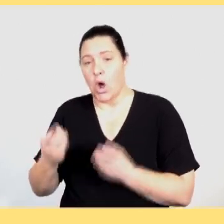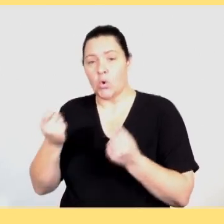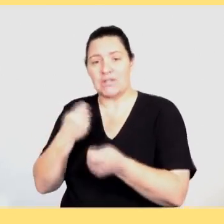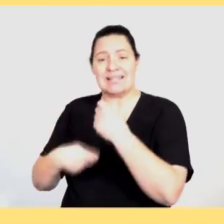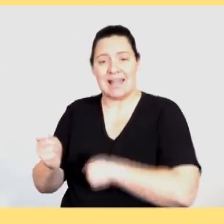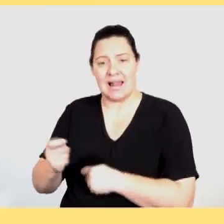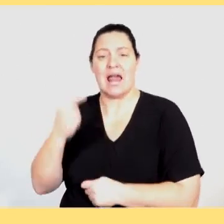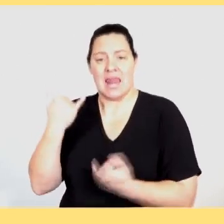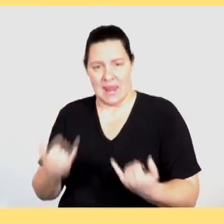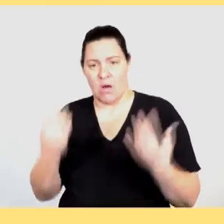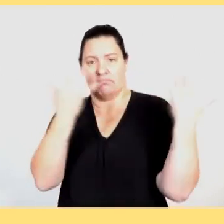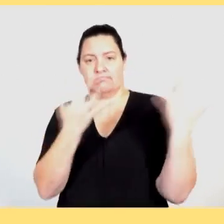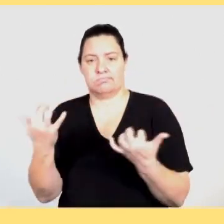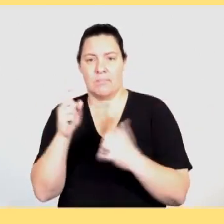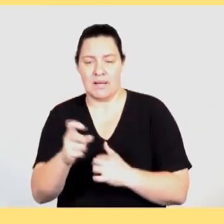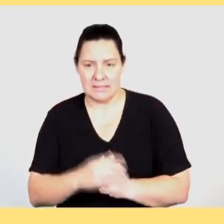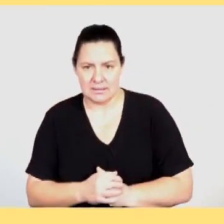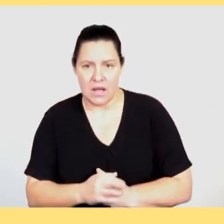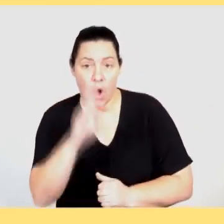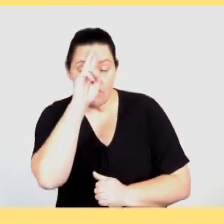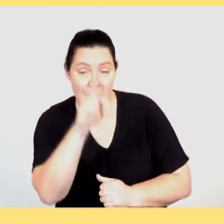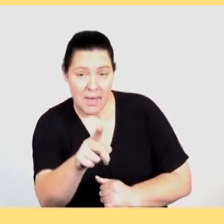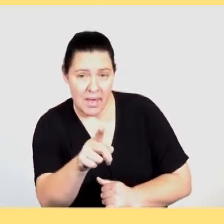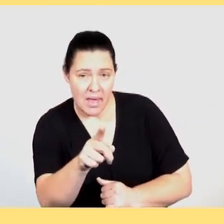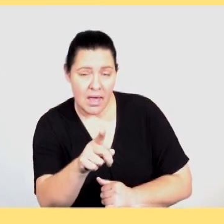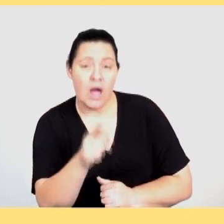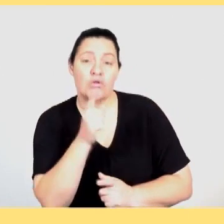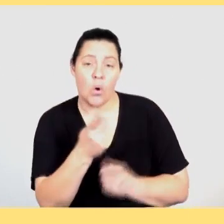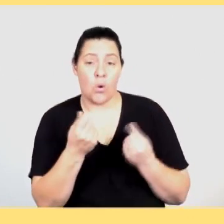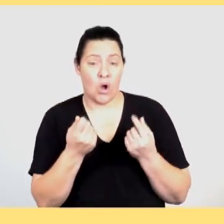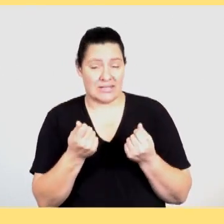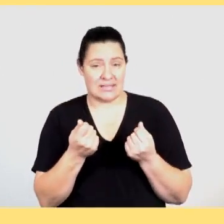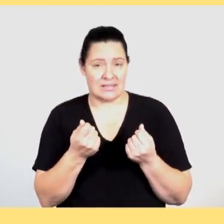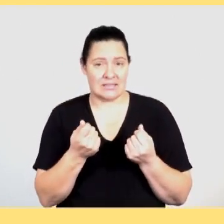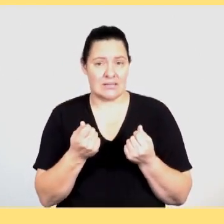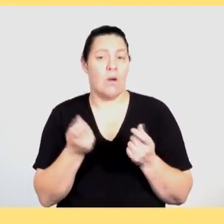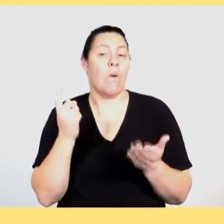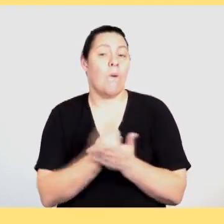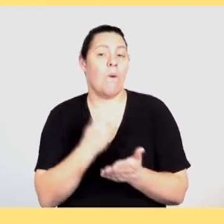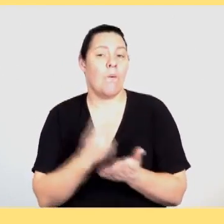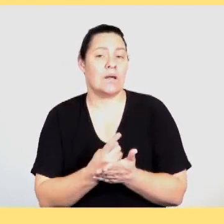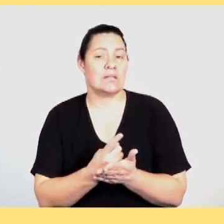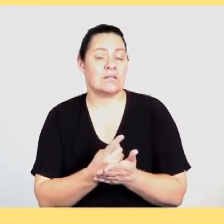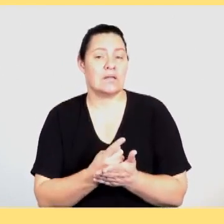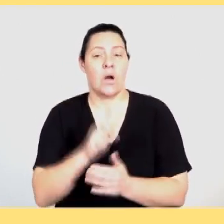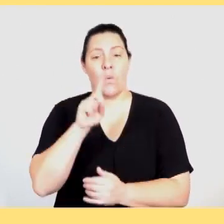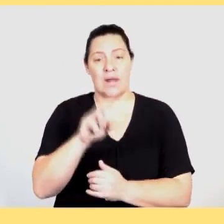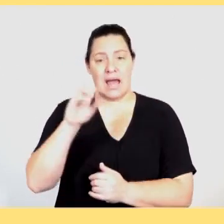the cost of sales, we now need to get cost of sales. But remember that your cost is